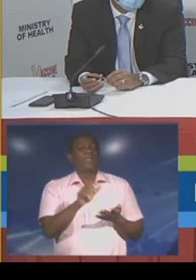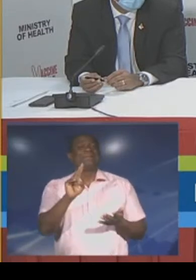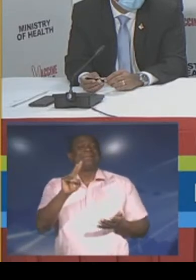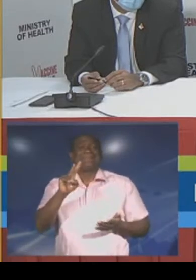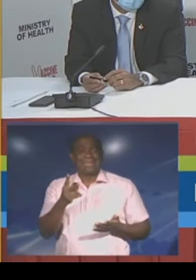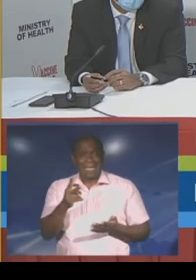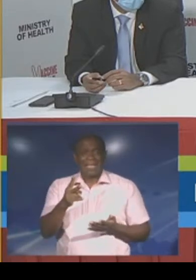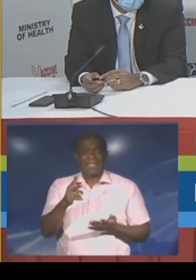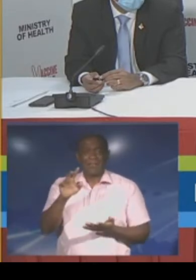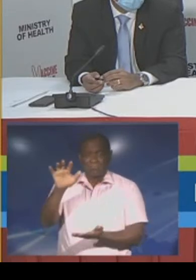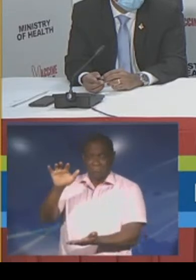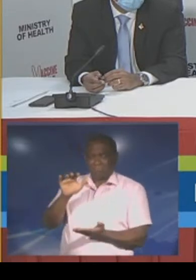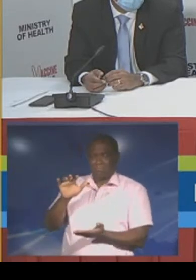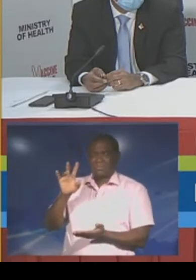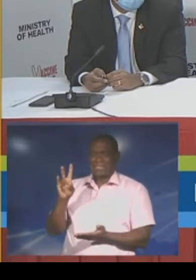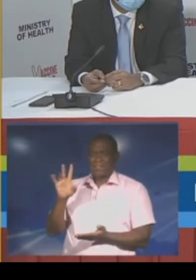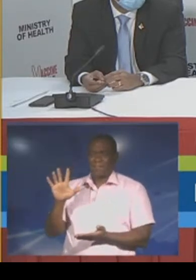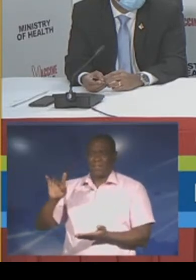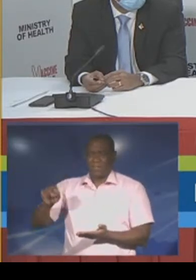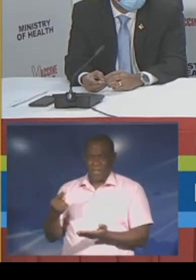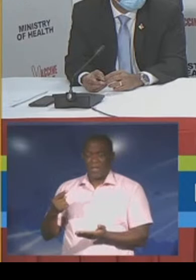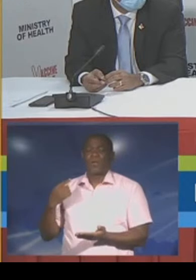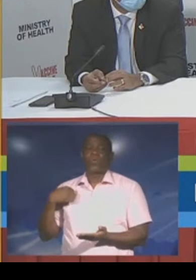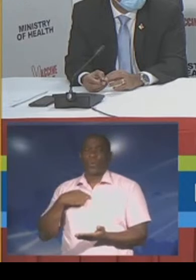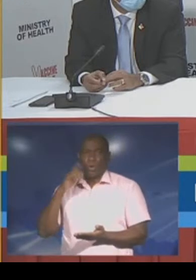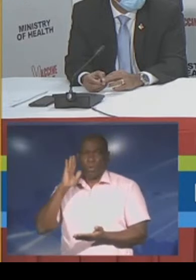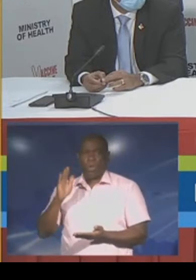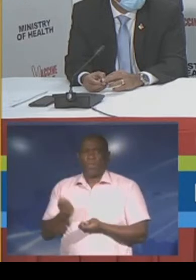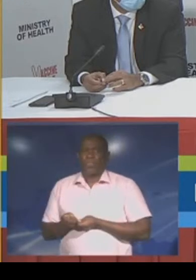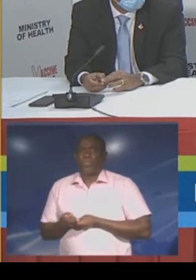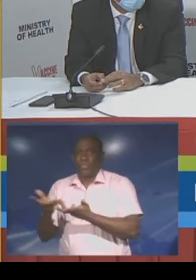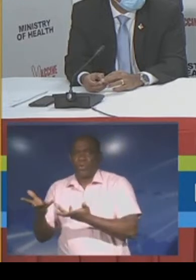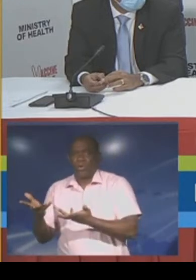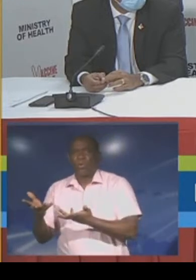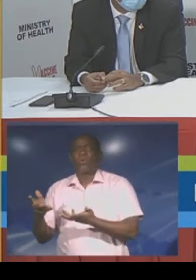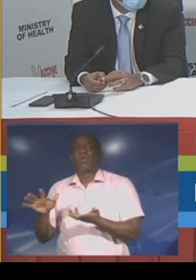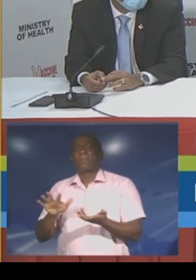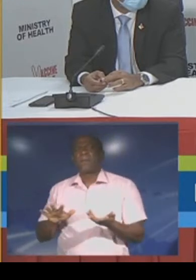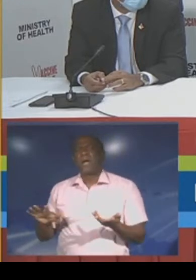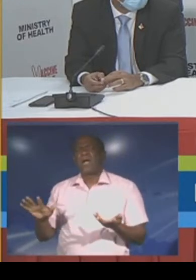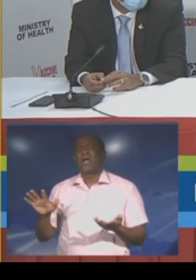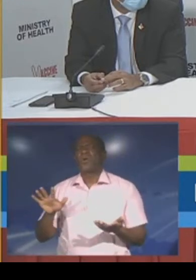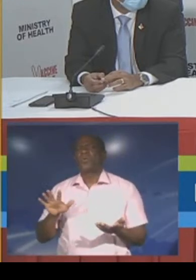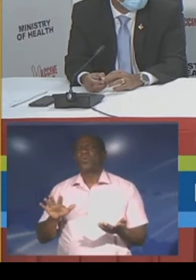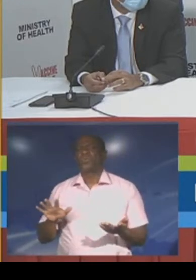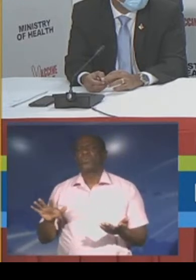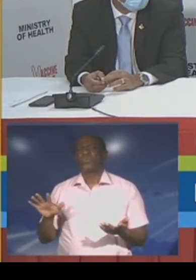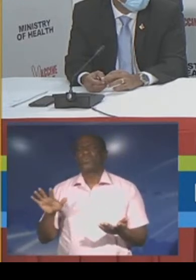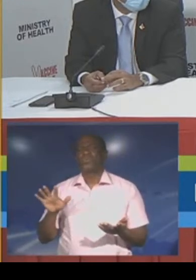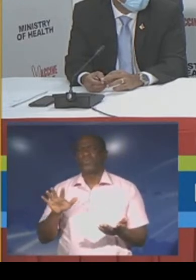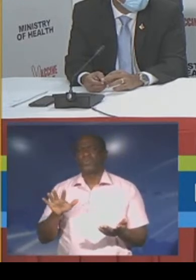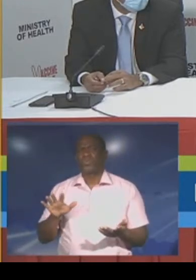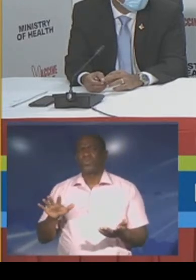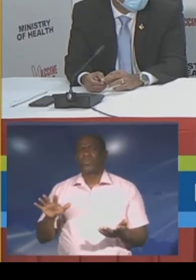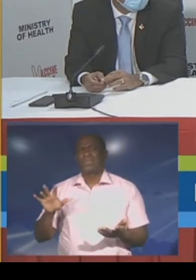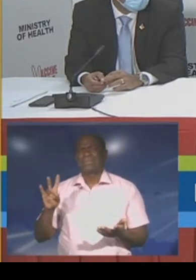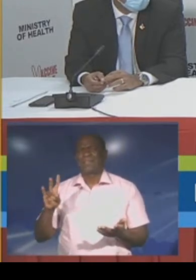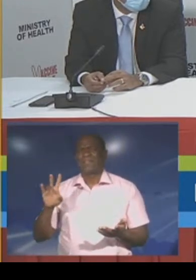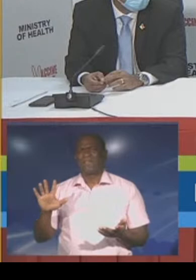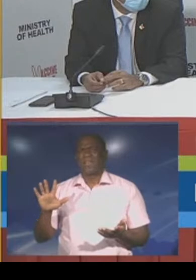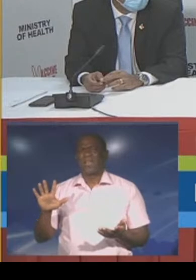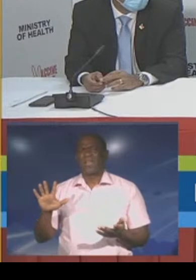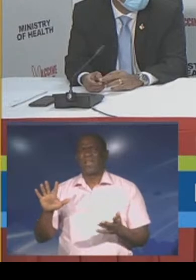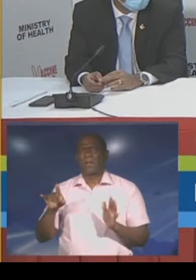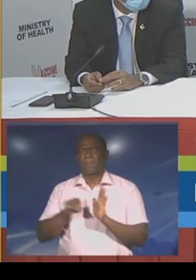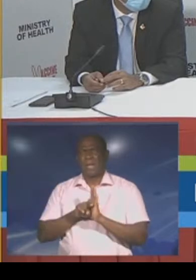75,000, we are going to have to dump, I believe here I'm seeing, about 75